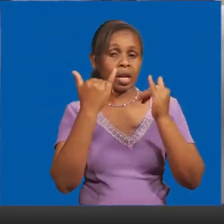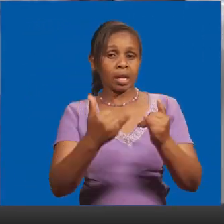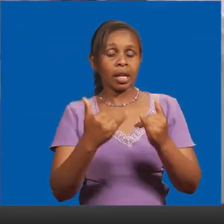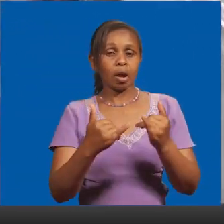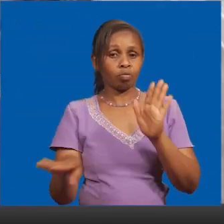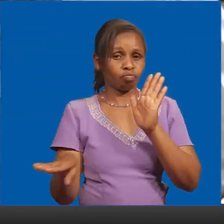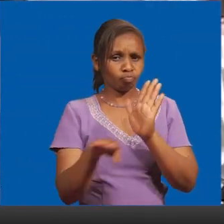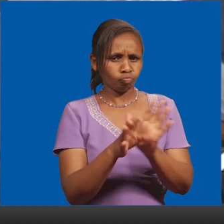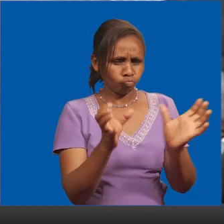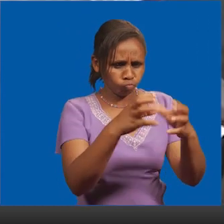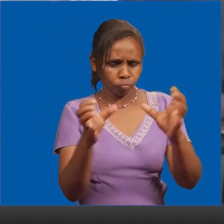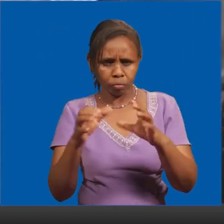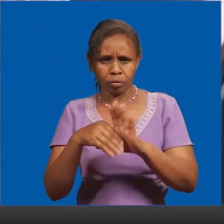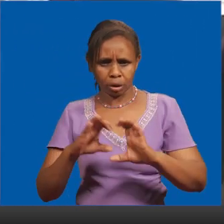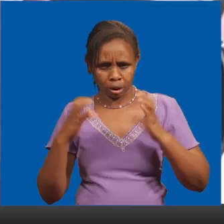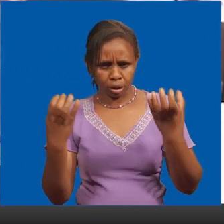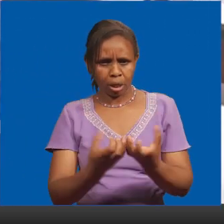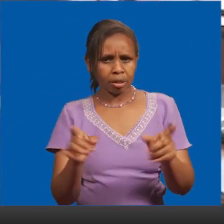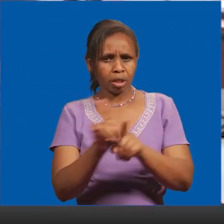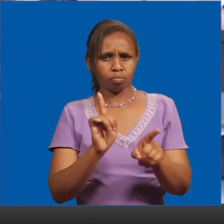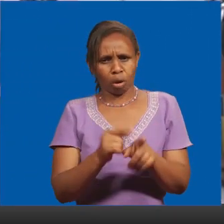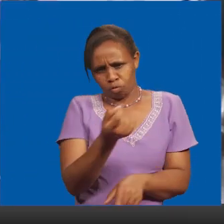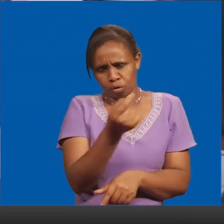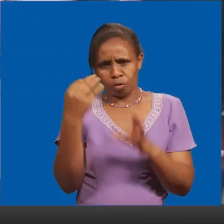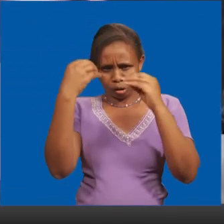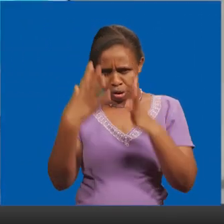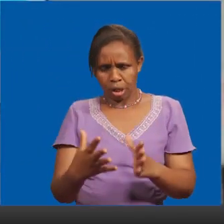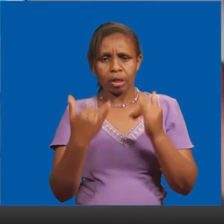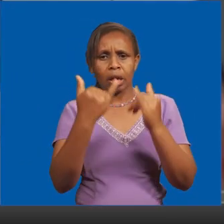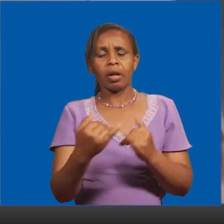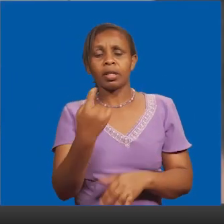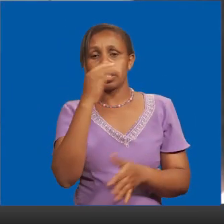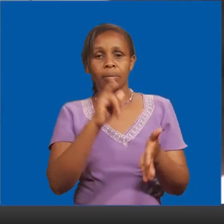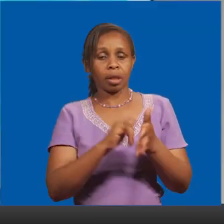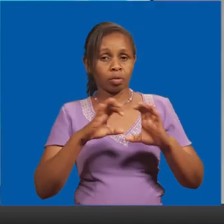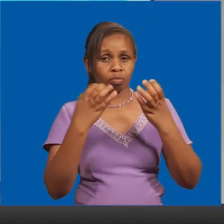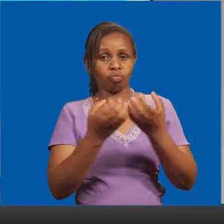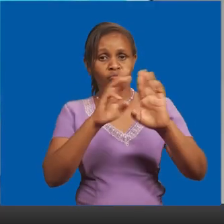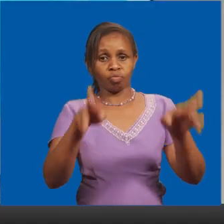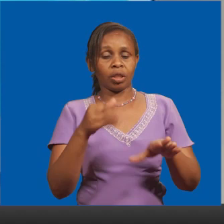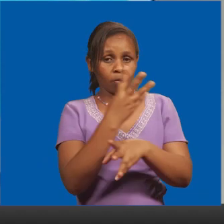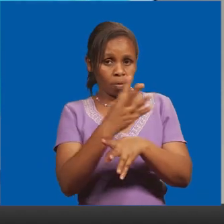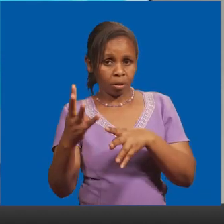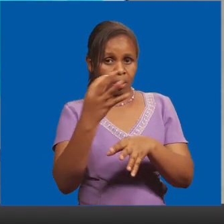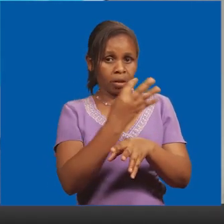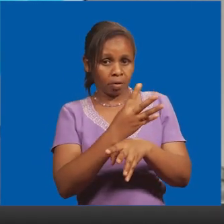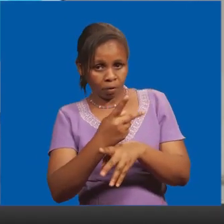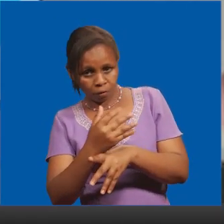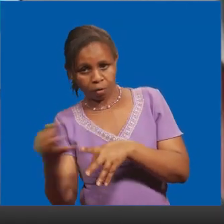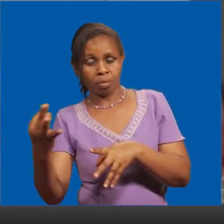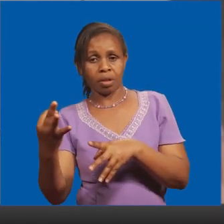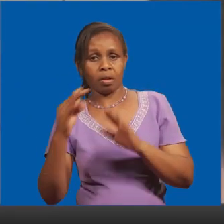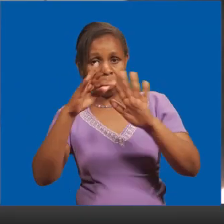back. Ili kushughulikia msongamano wa wanafunzi wa darasani na uhaba wa walimu, Ndimuli alisema kuwa madarasa ya vidato vya